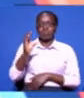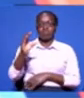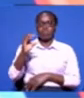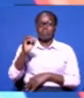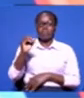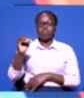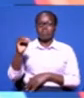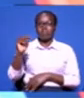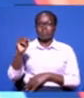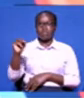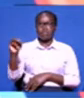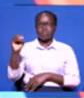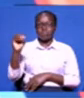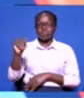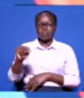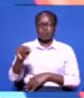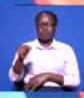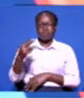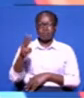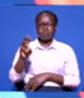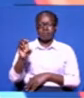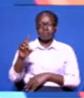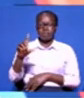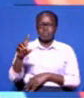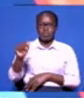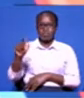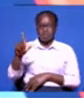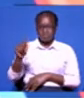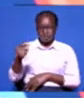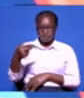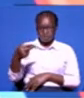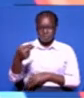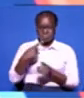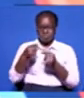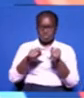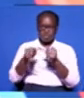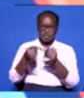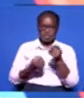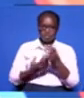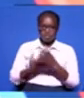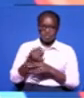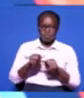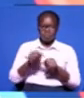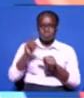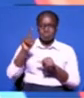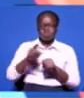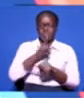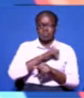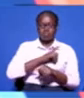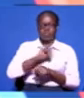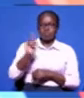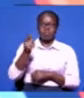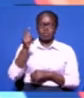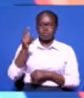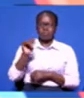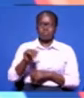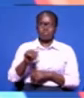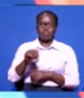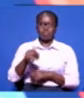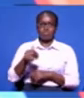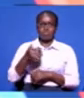Education Ministers, we are talking about growth. So growth must continue. We are lucky in Kenya that when we hold this